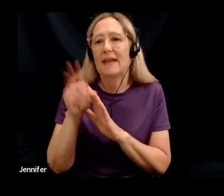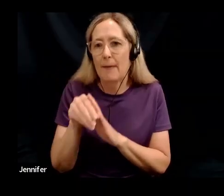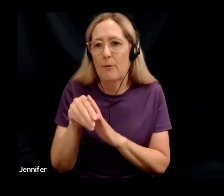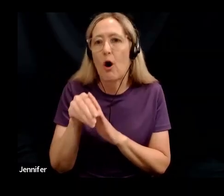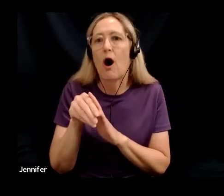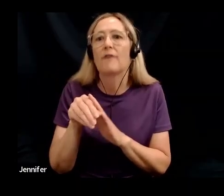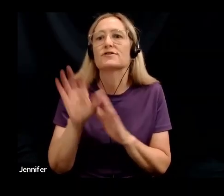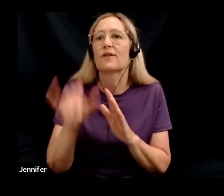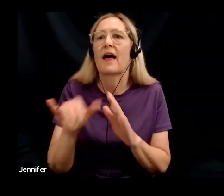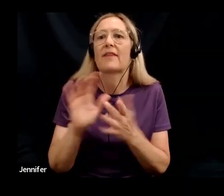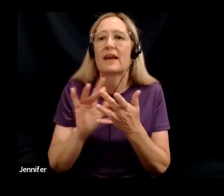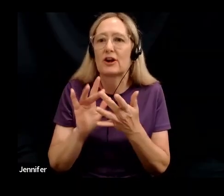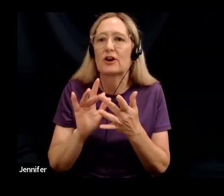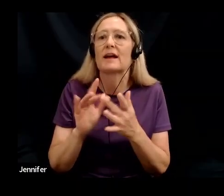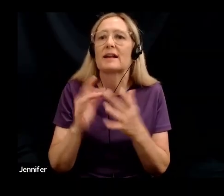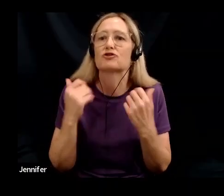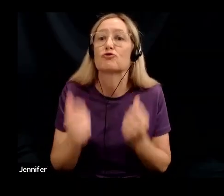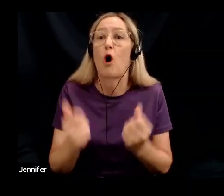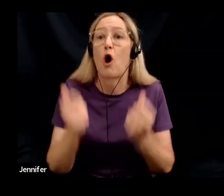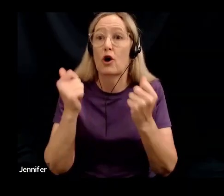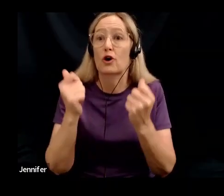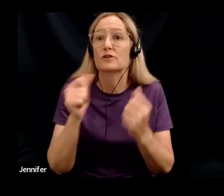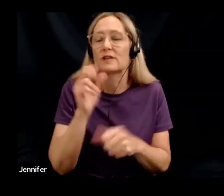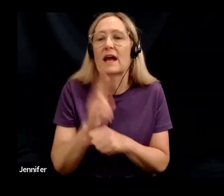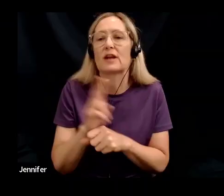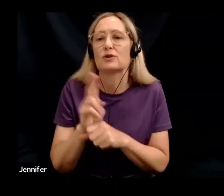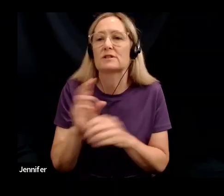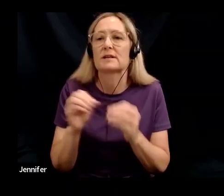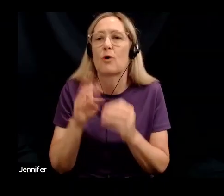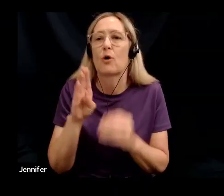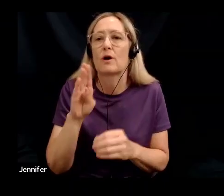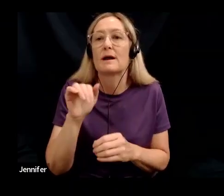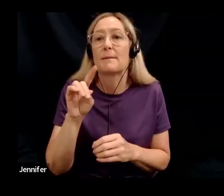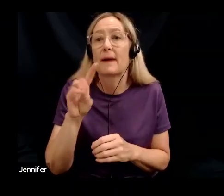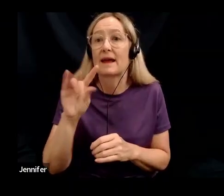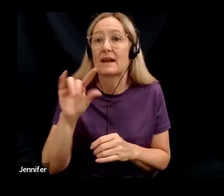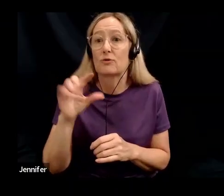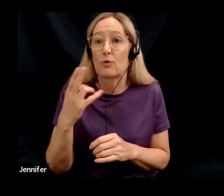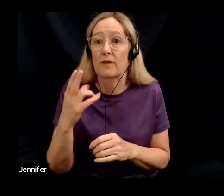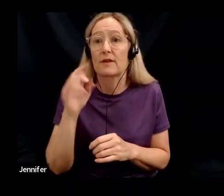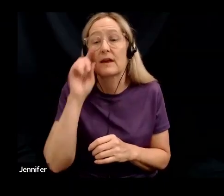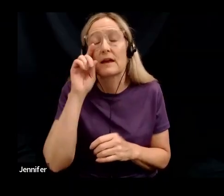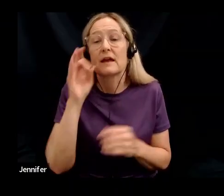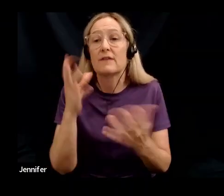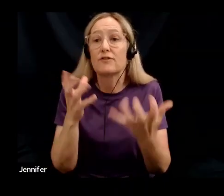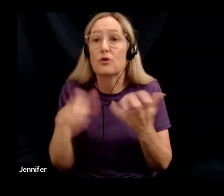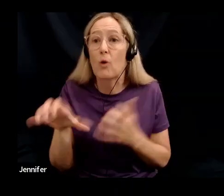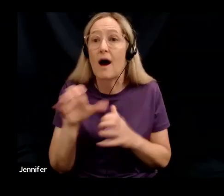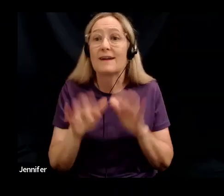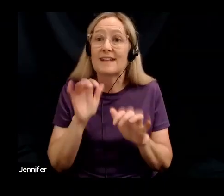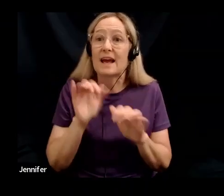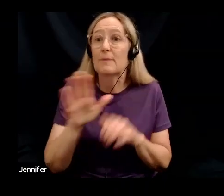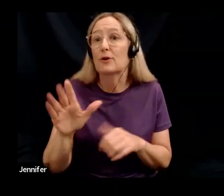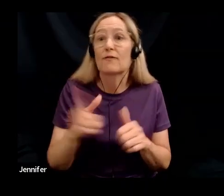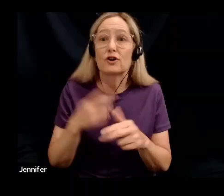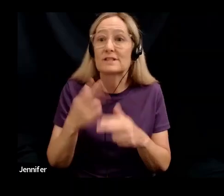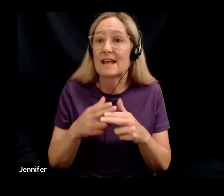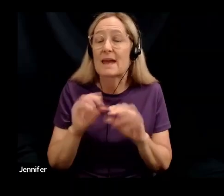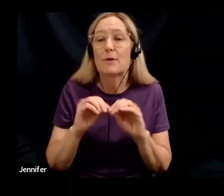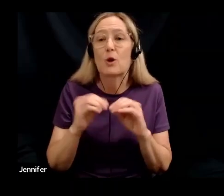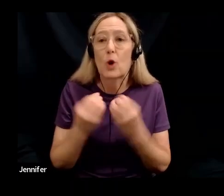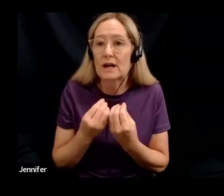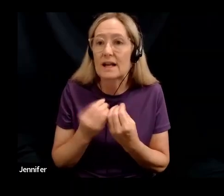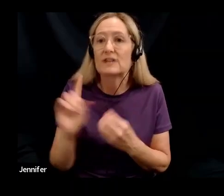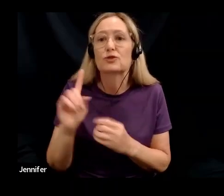not taking up that bandwidth. If you'd like, please enter your first name and